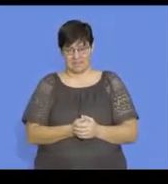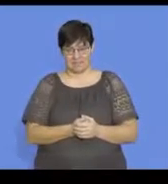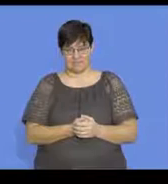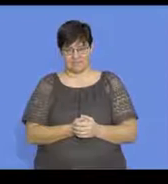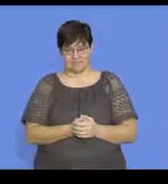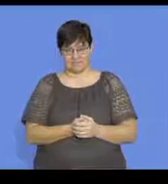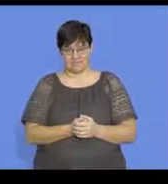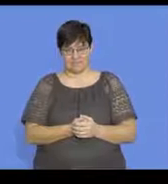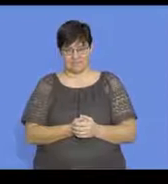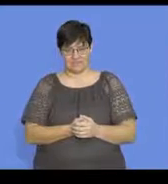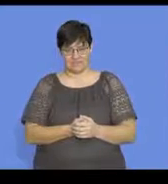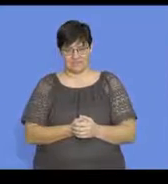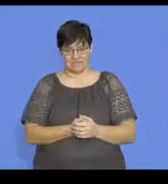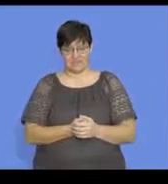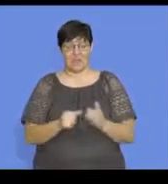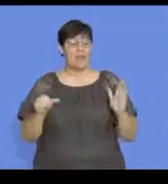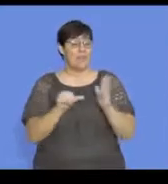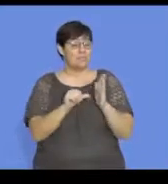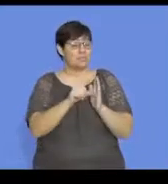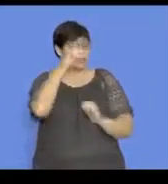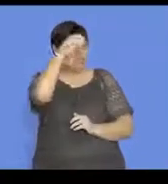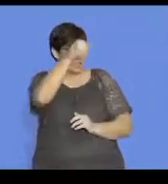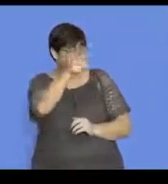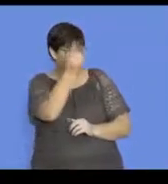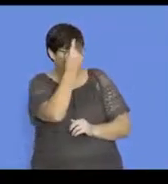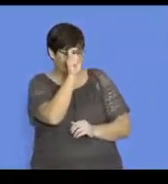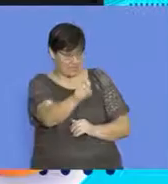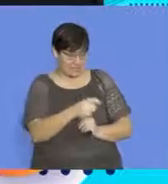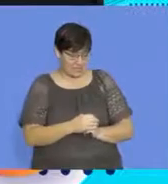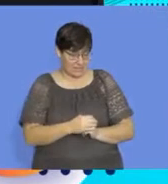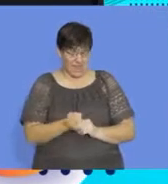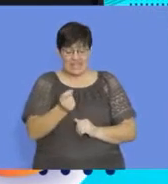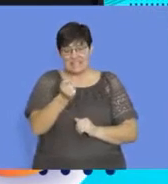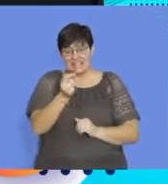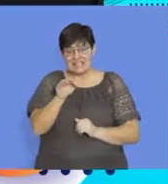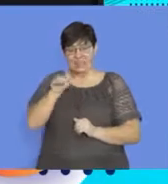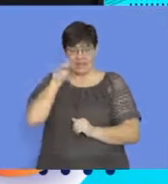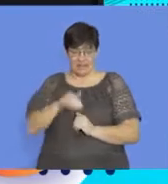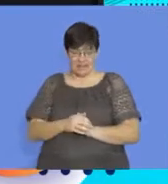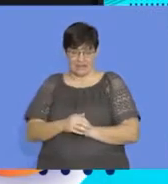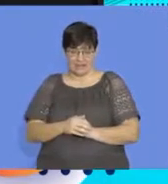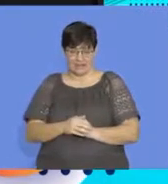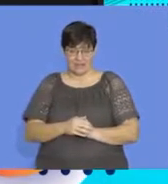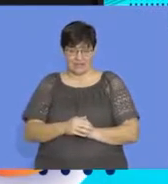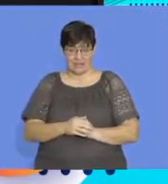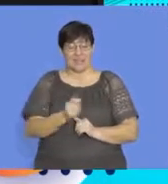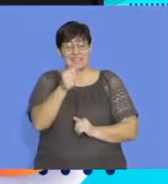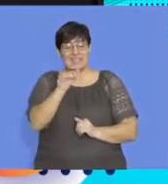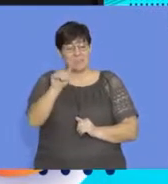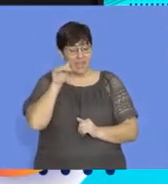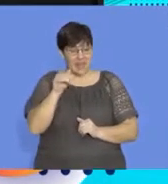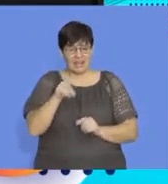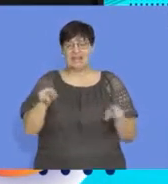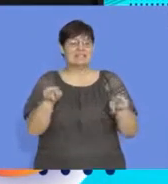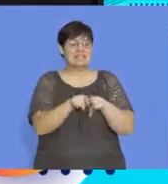Now, an important concept that you need to understand is a seed bank. And literally, a seed bank is exactly the same as a money